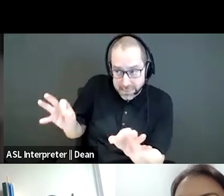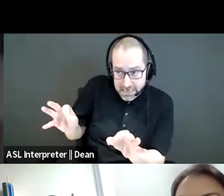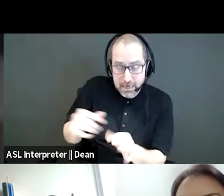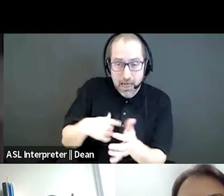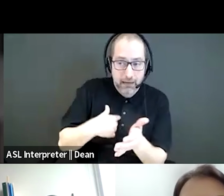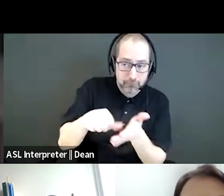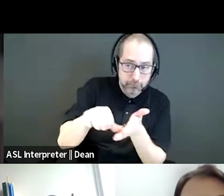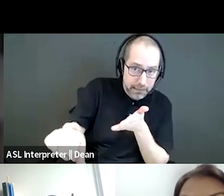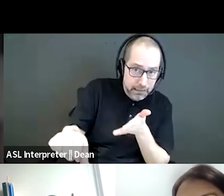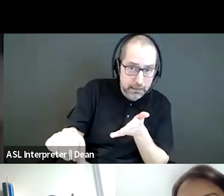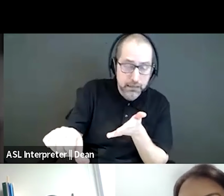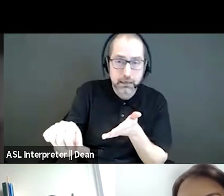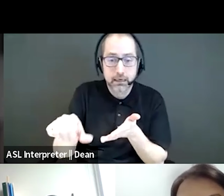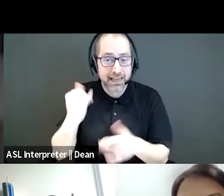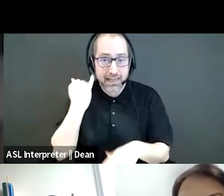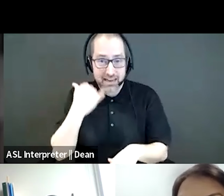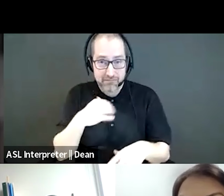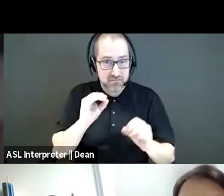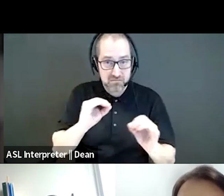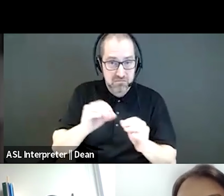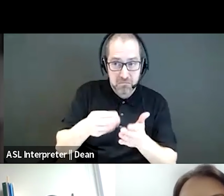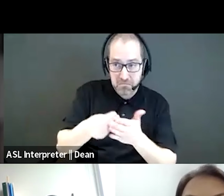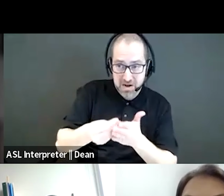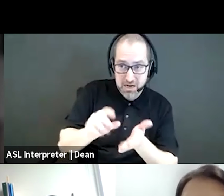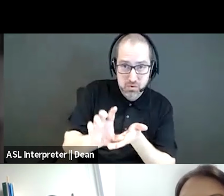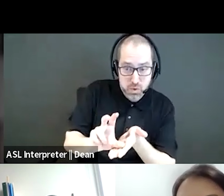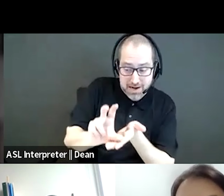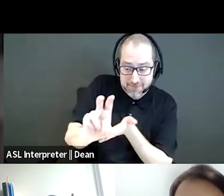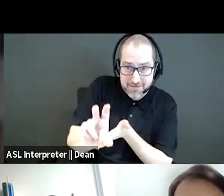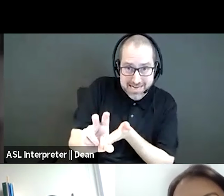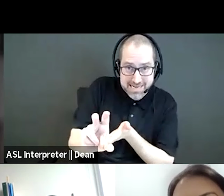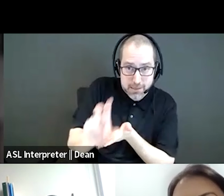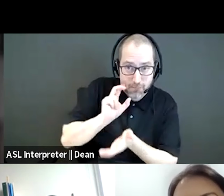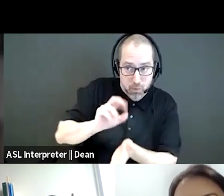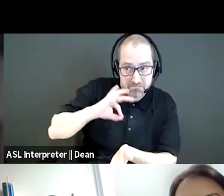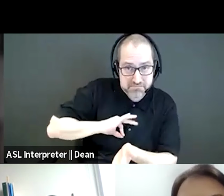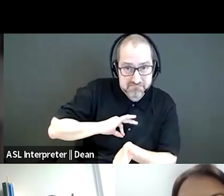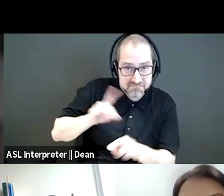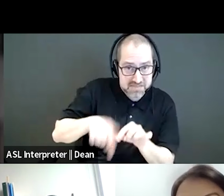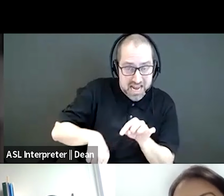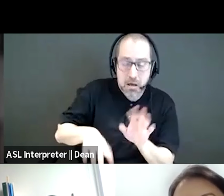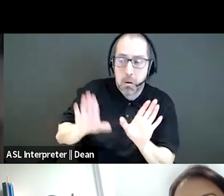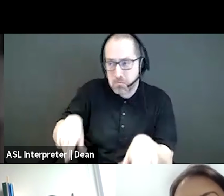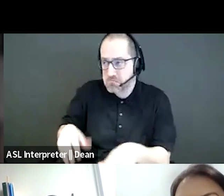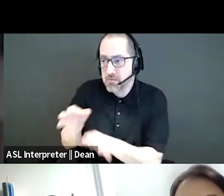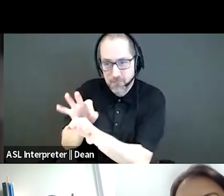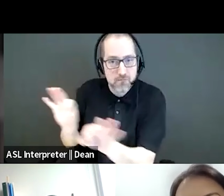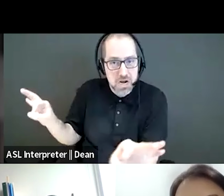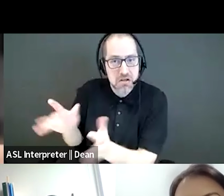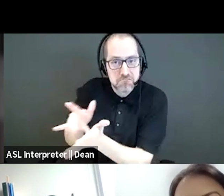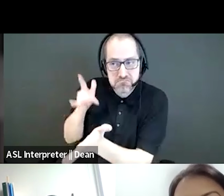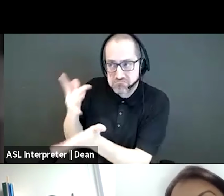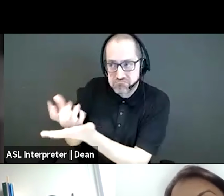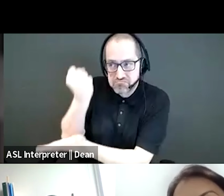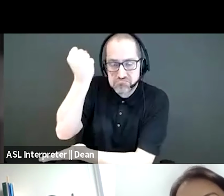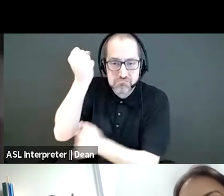you don't have the capability of investing. There are free options that can be used. And the most